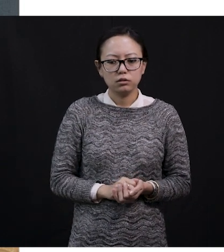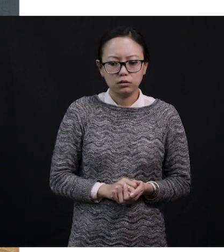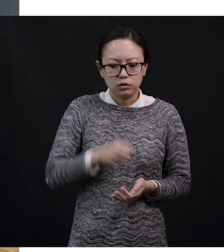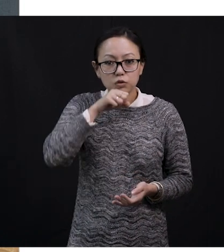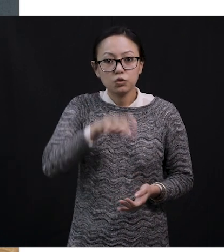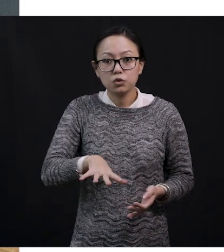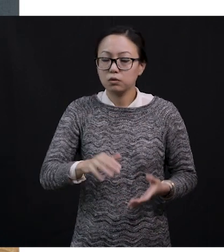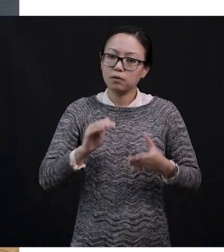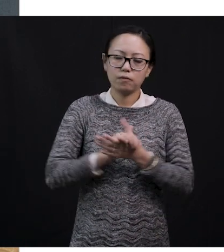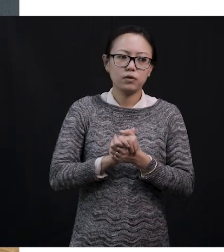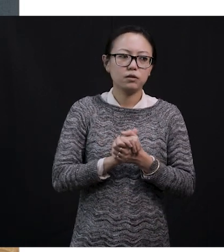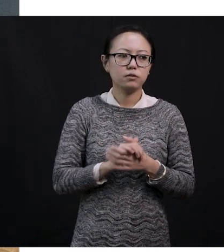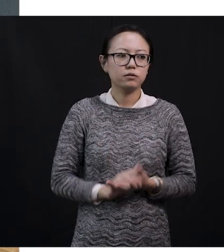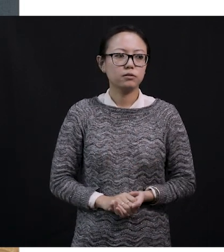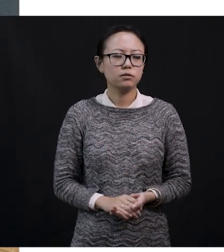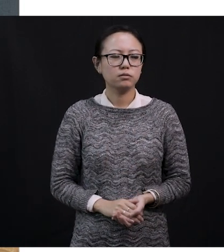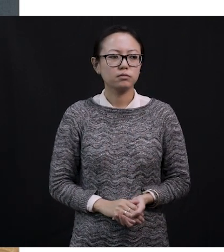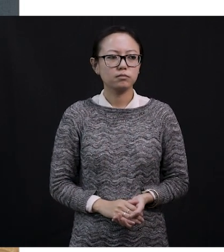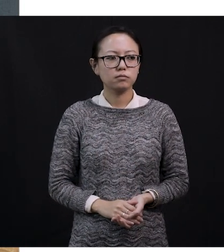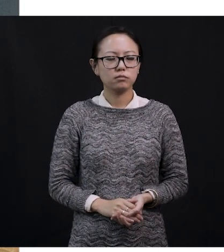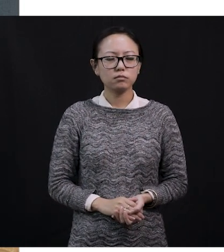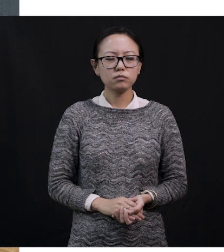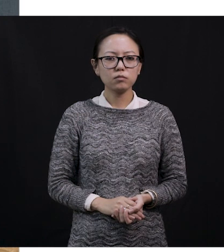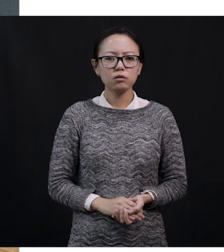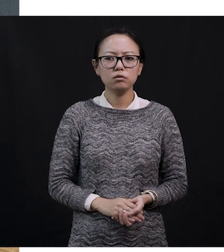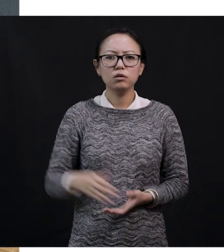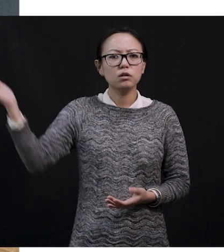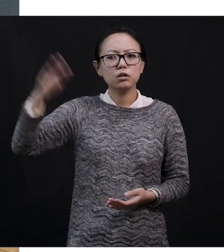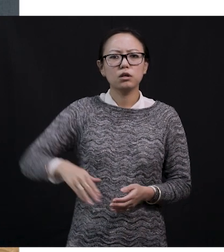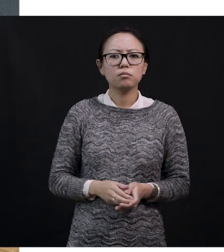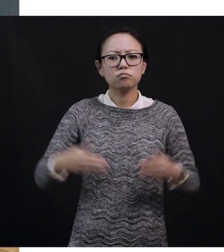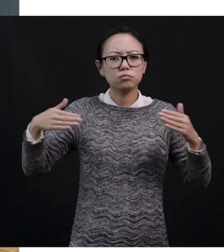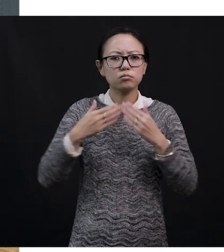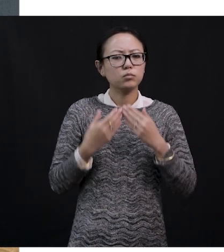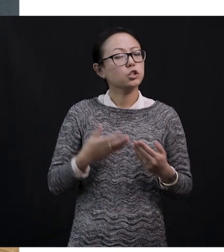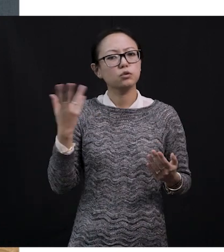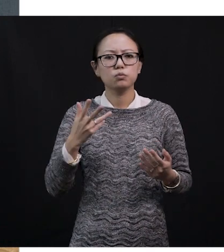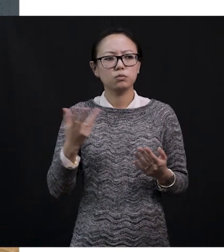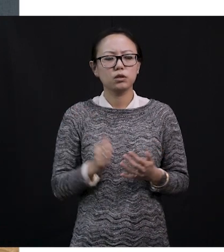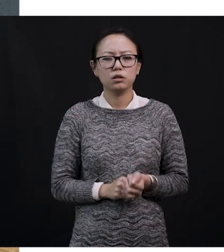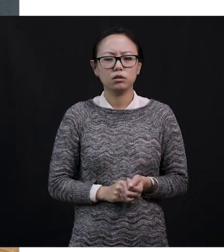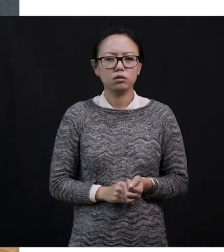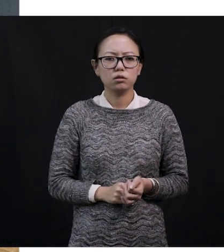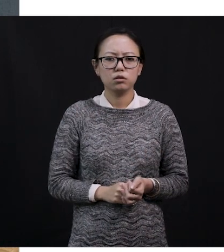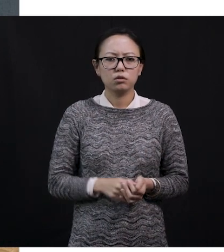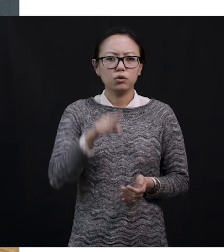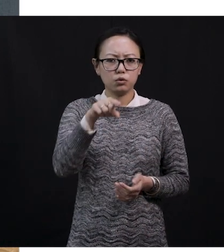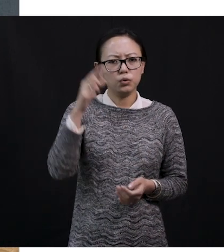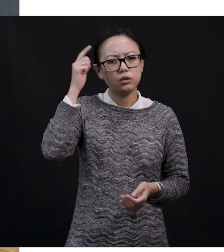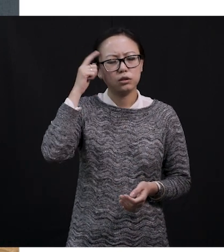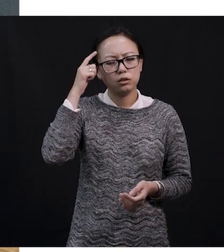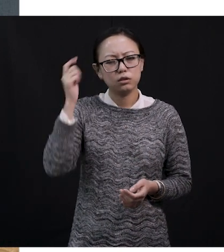is he going to do and what is his purpose of visiting? Now, do you think he is going to entertain